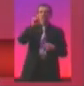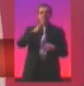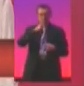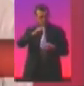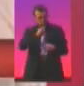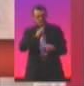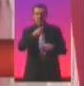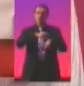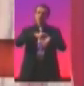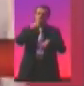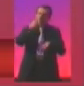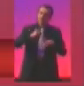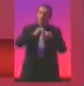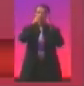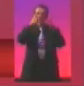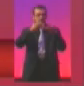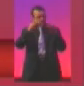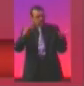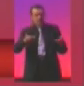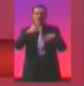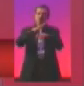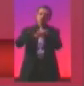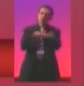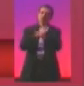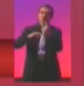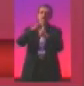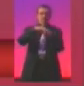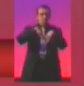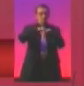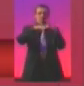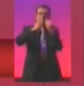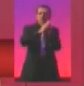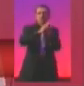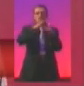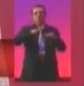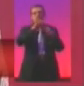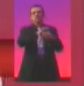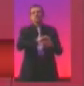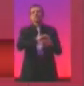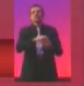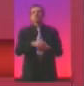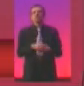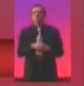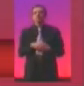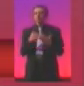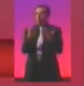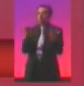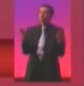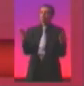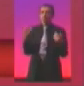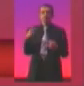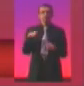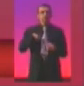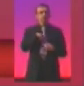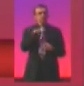tough times, we can create a fairer, a greener, a more democratic Britain. So, Conference, as I've gone